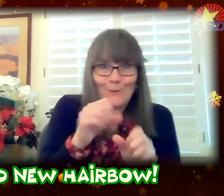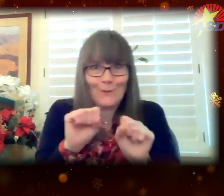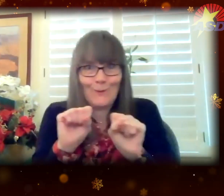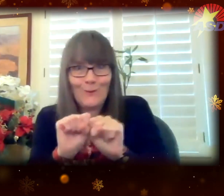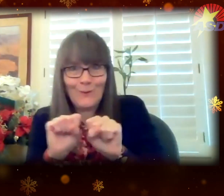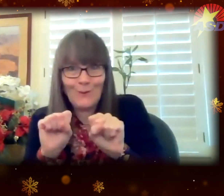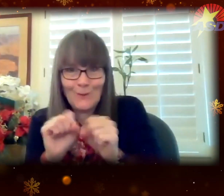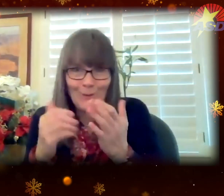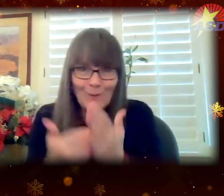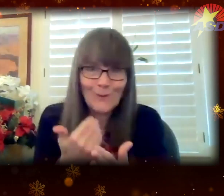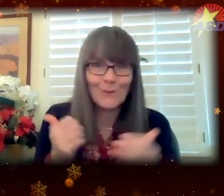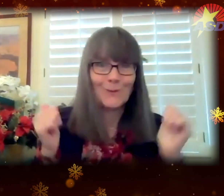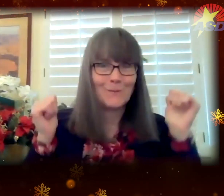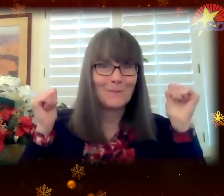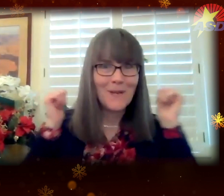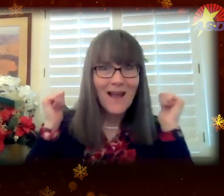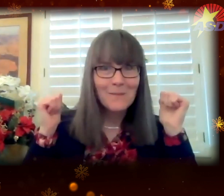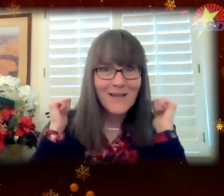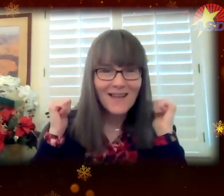bow.